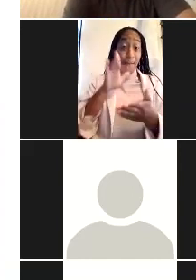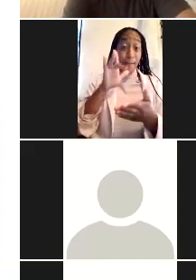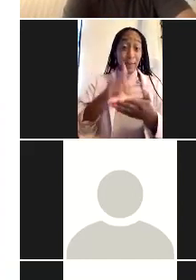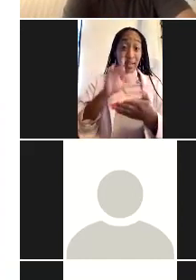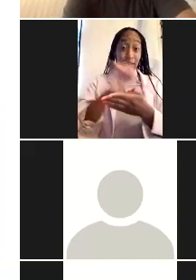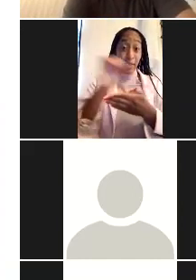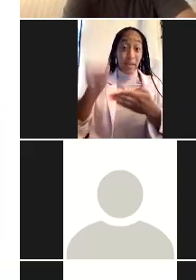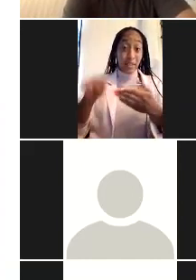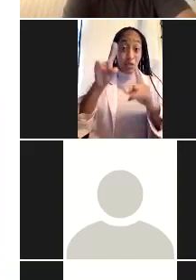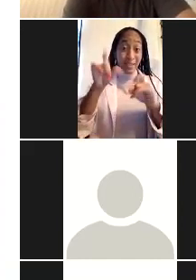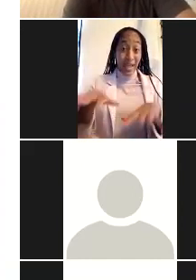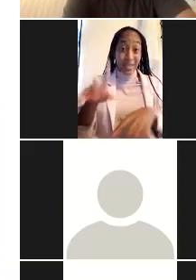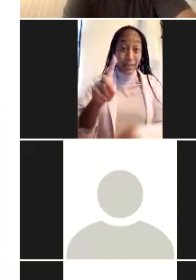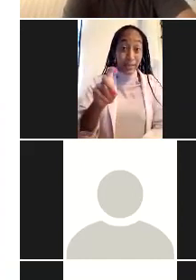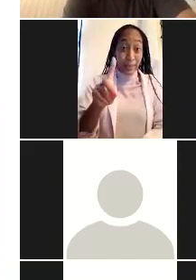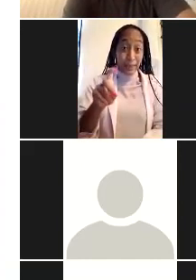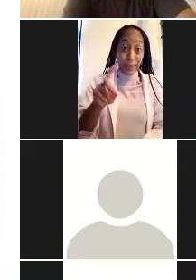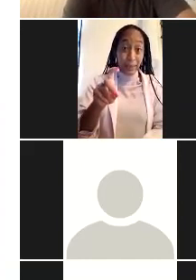anything else I've covered in the instructions?